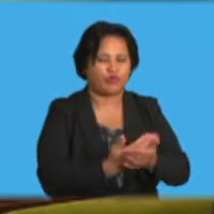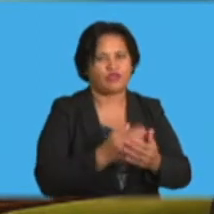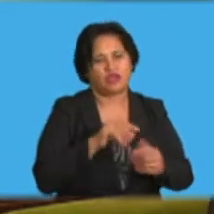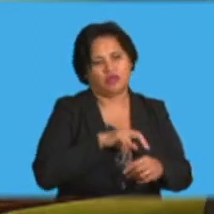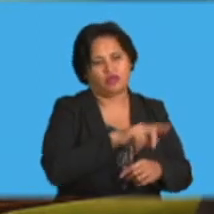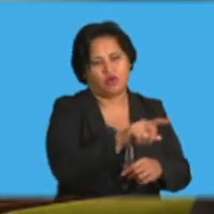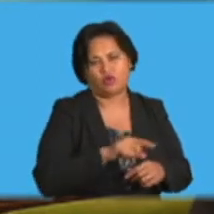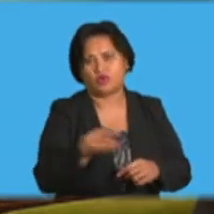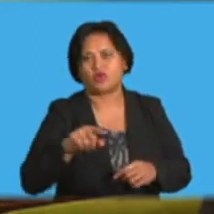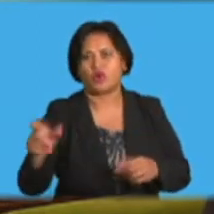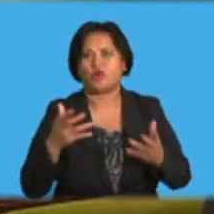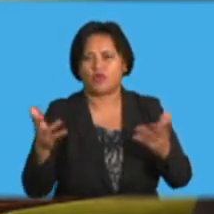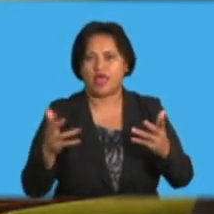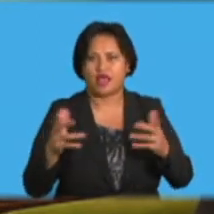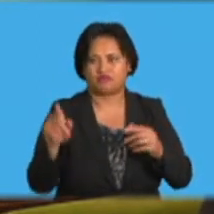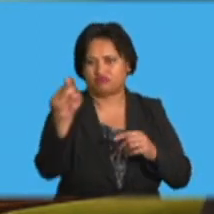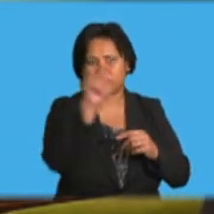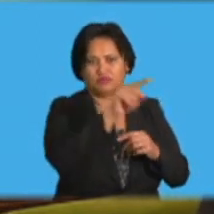aid offices in every major